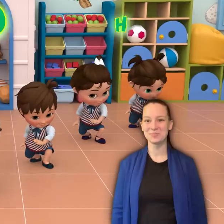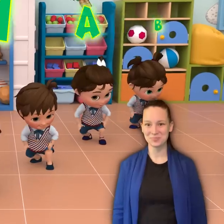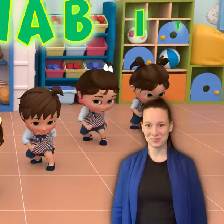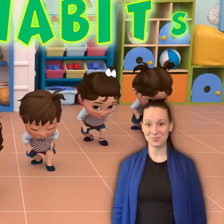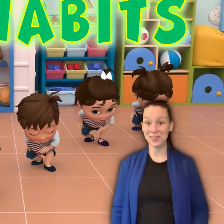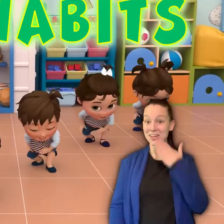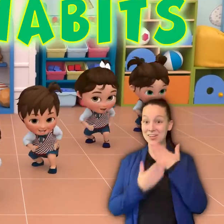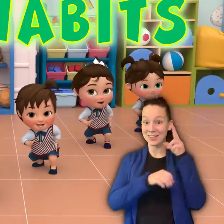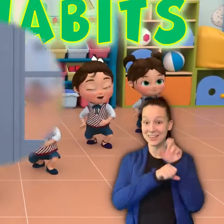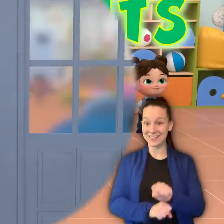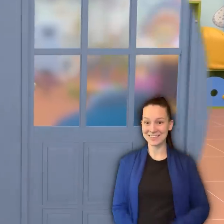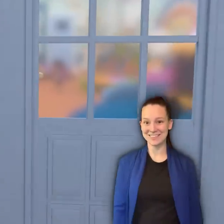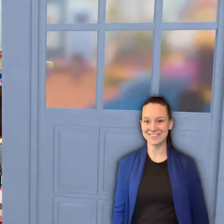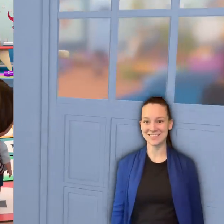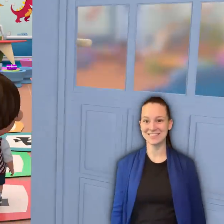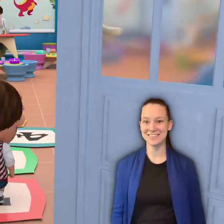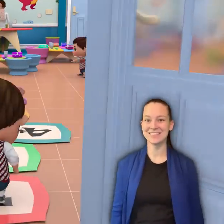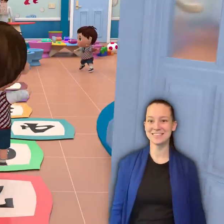good habits